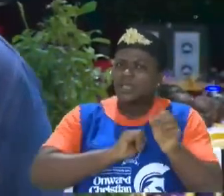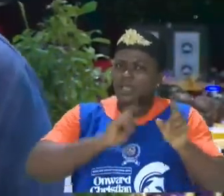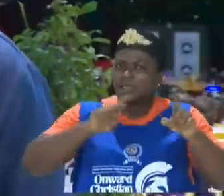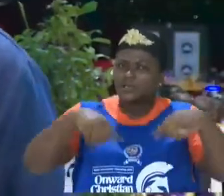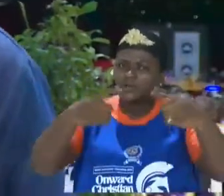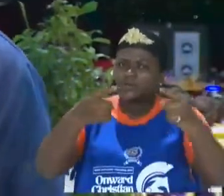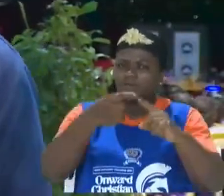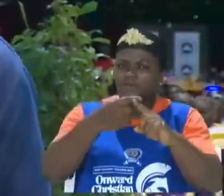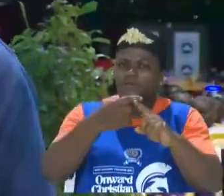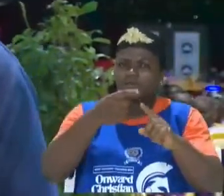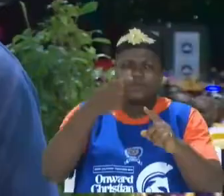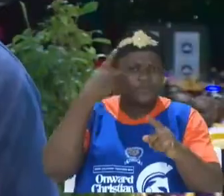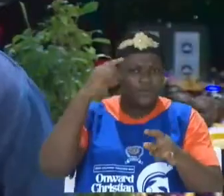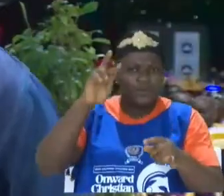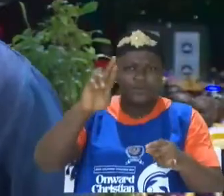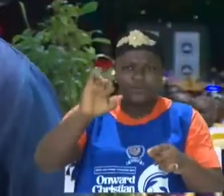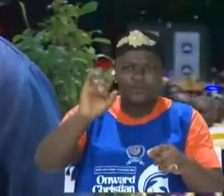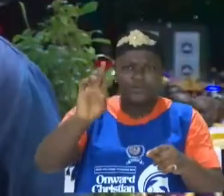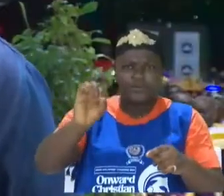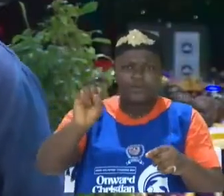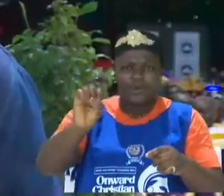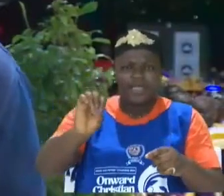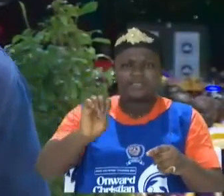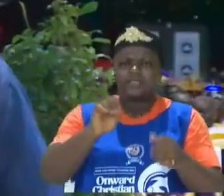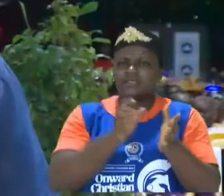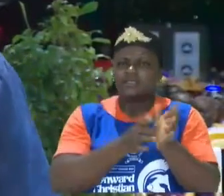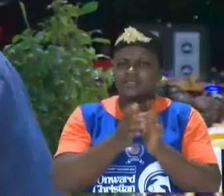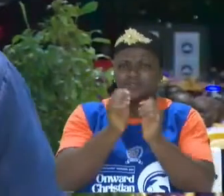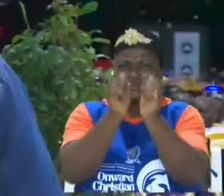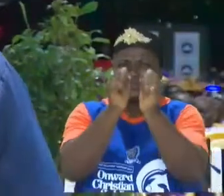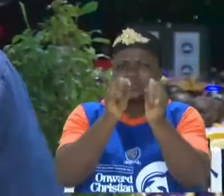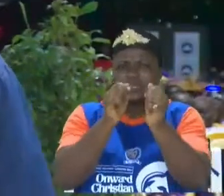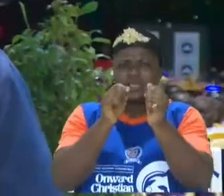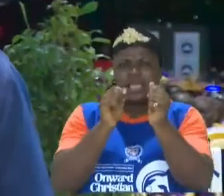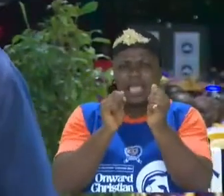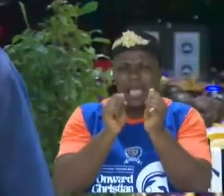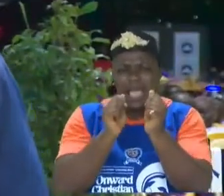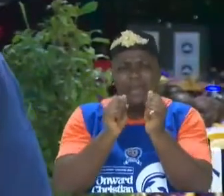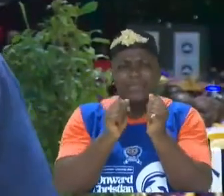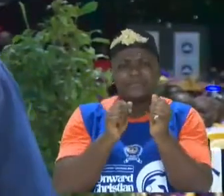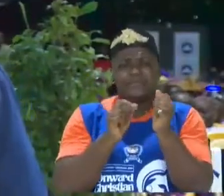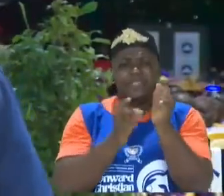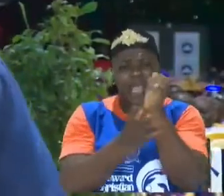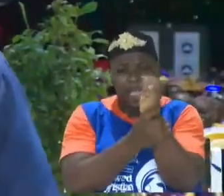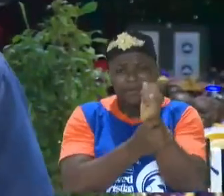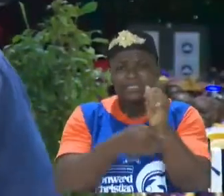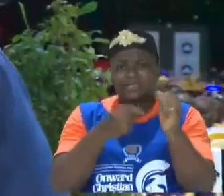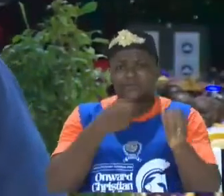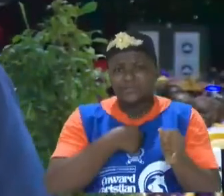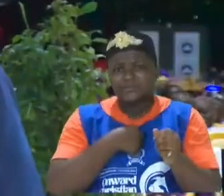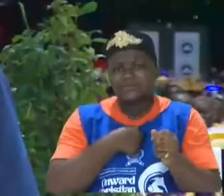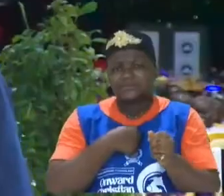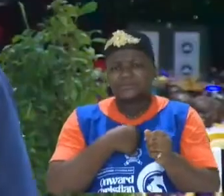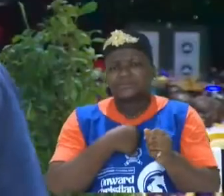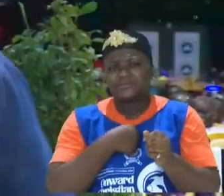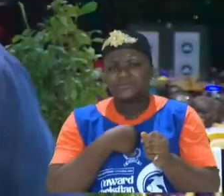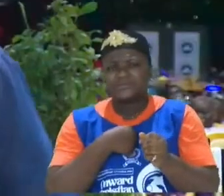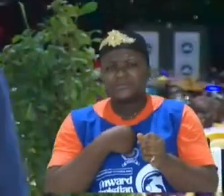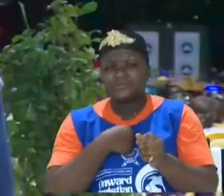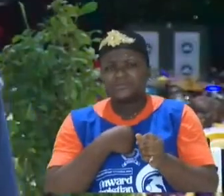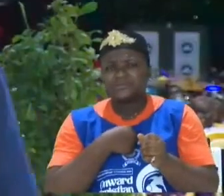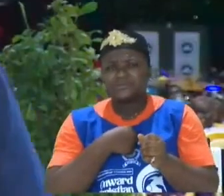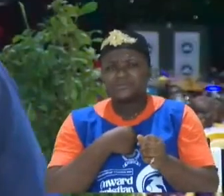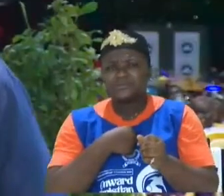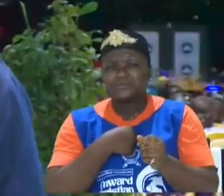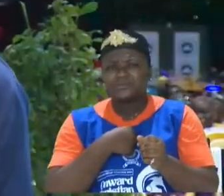arrested me. Before I left there as a general pastor there in Midian Correctional. As I'm talking to us now, I am a